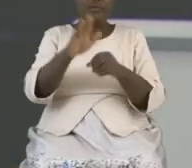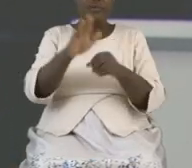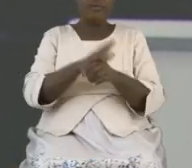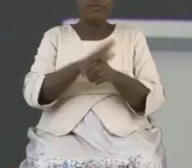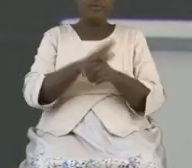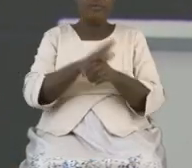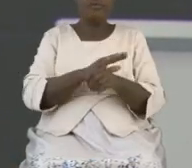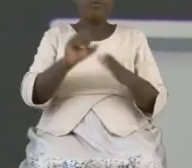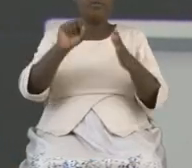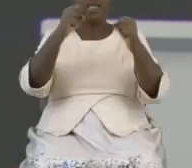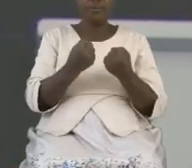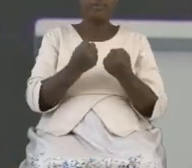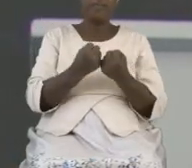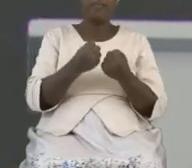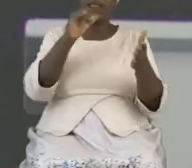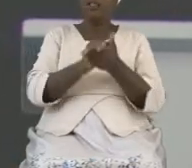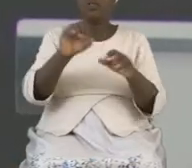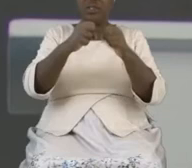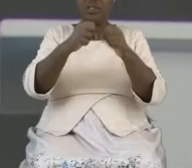That society is the world,